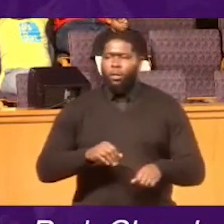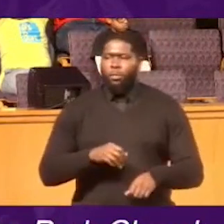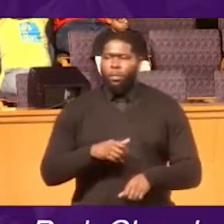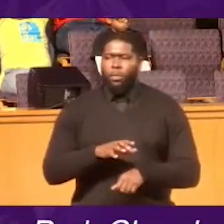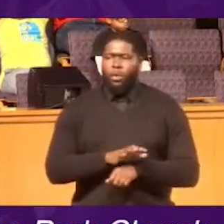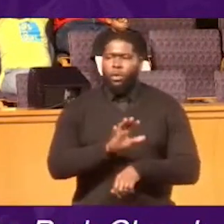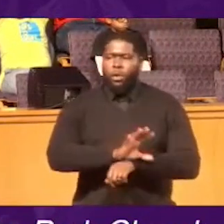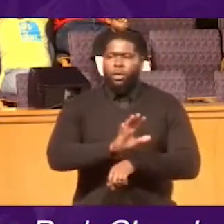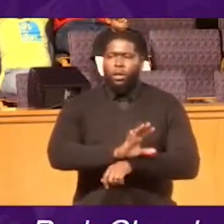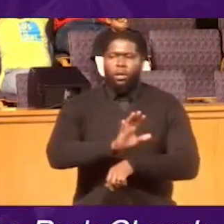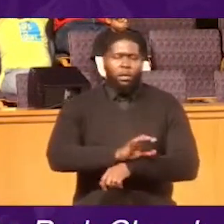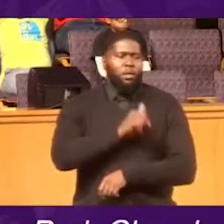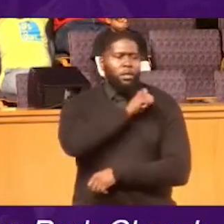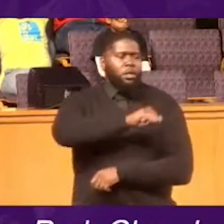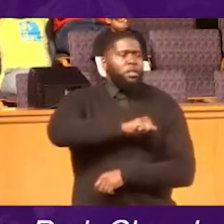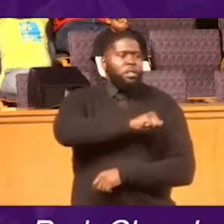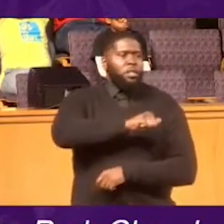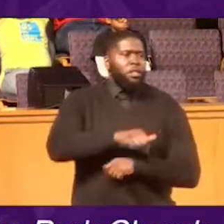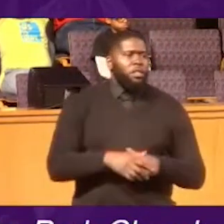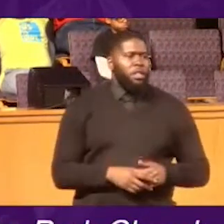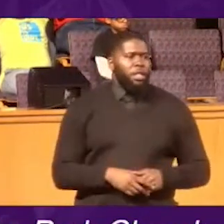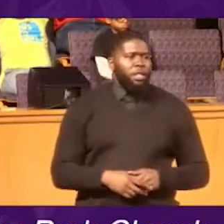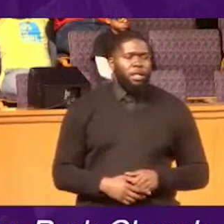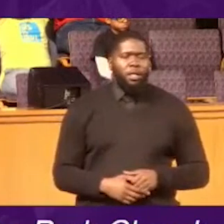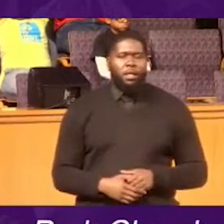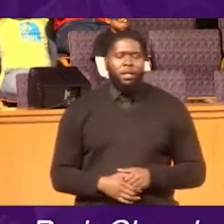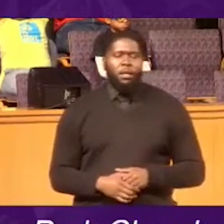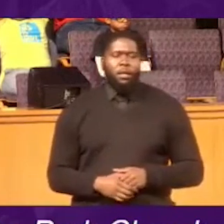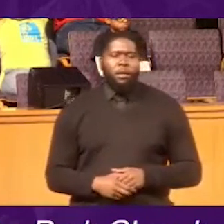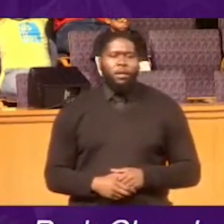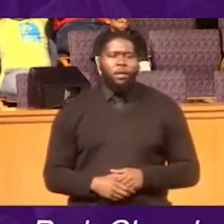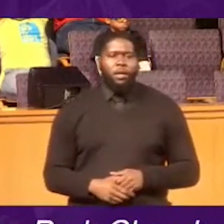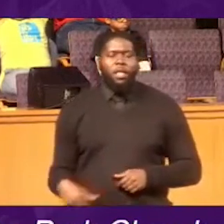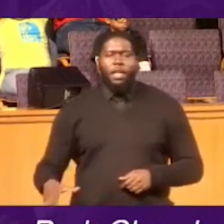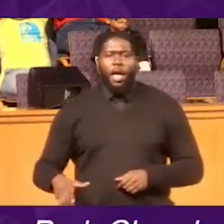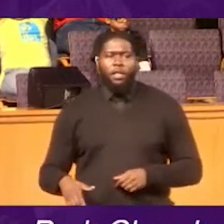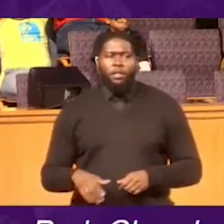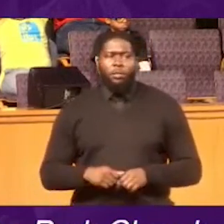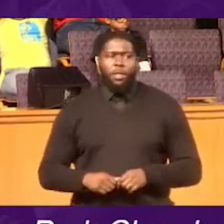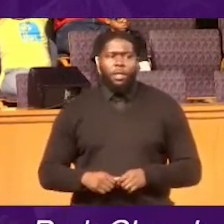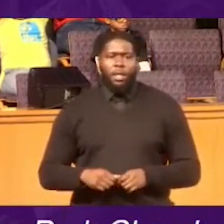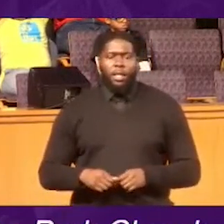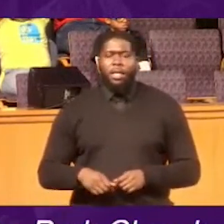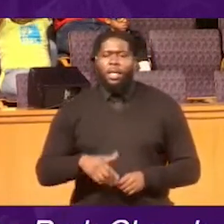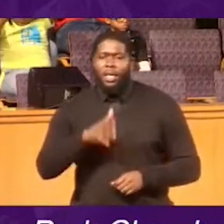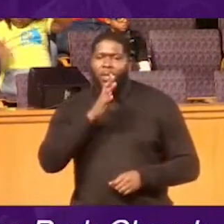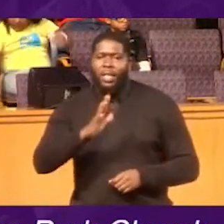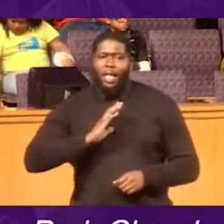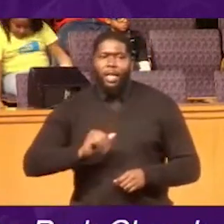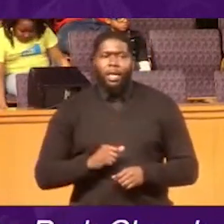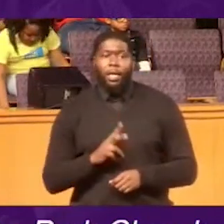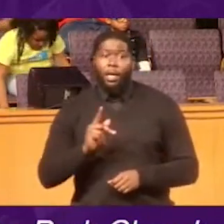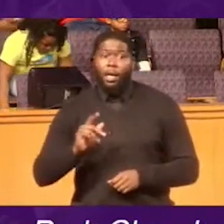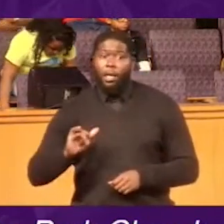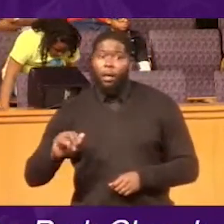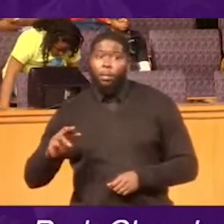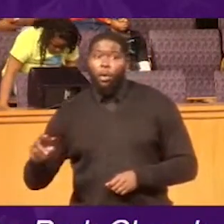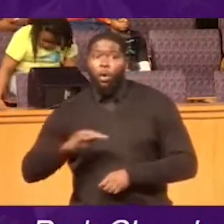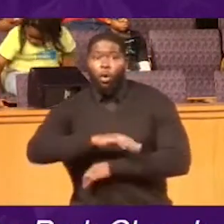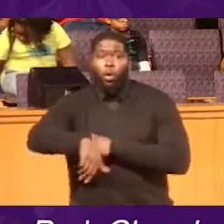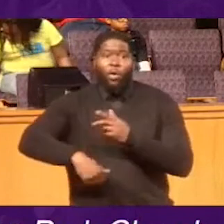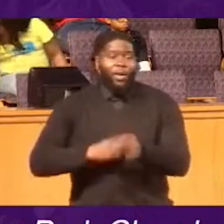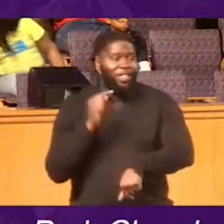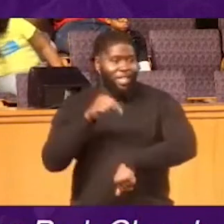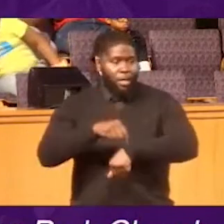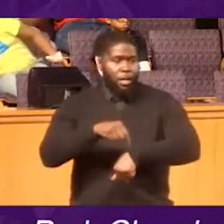persona. But she has to be Lady Kim all the time